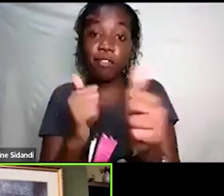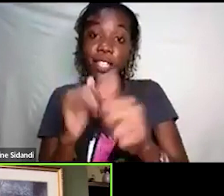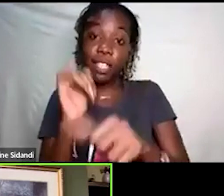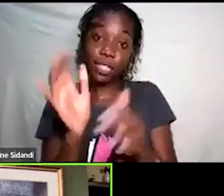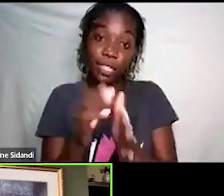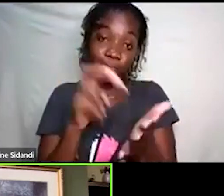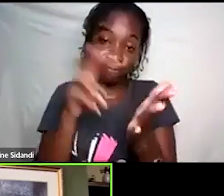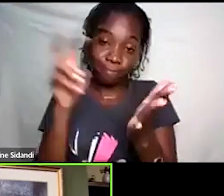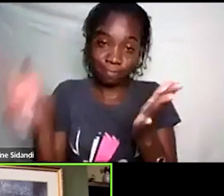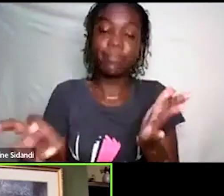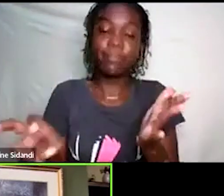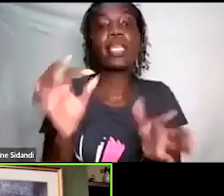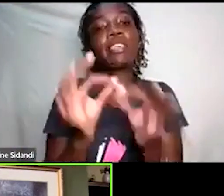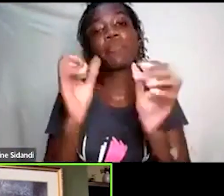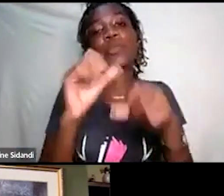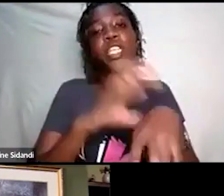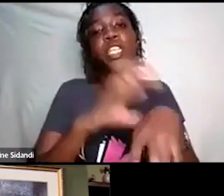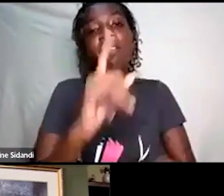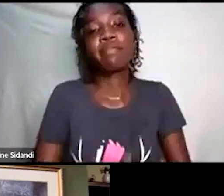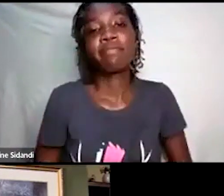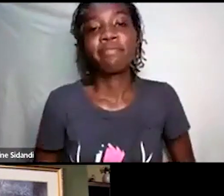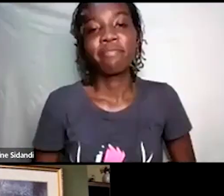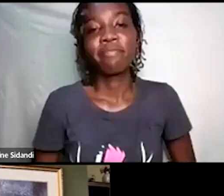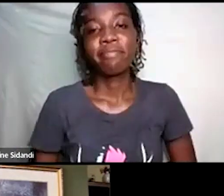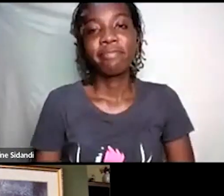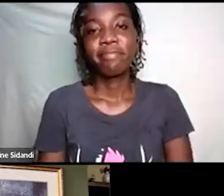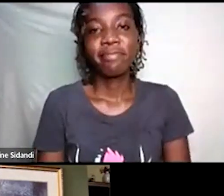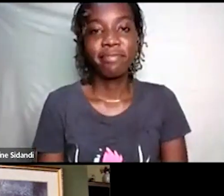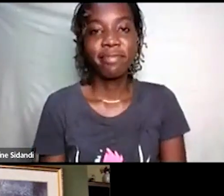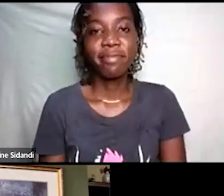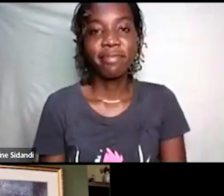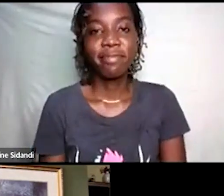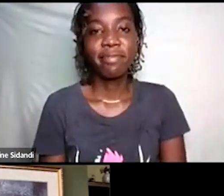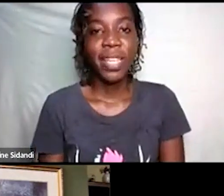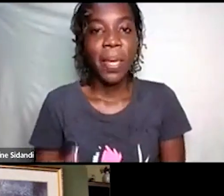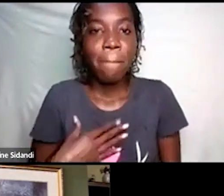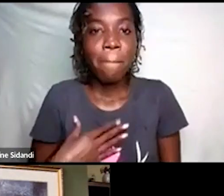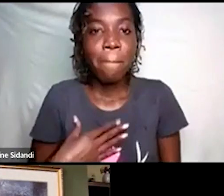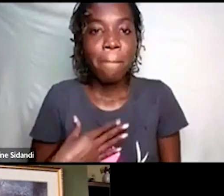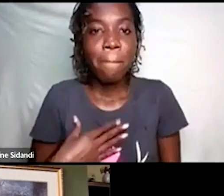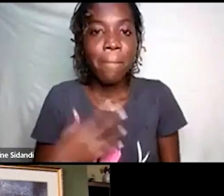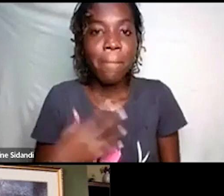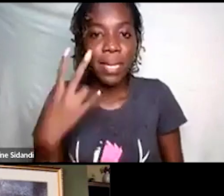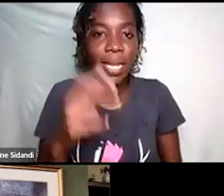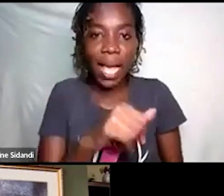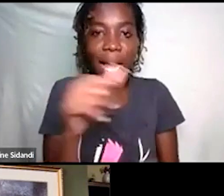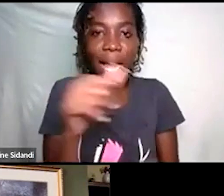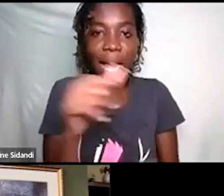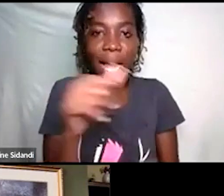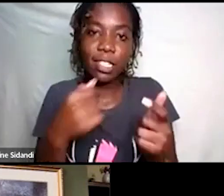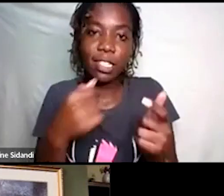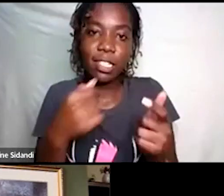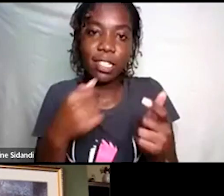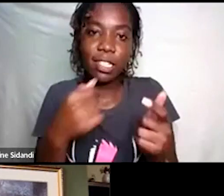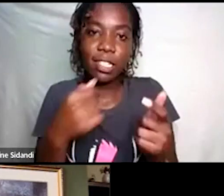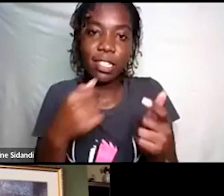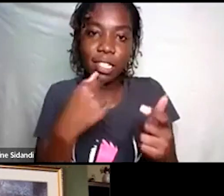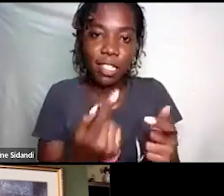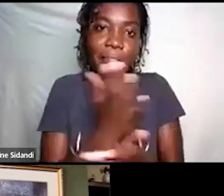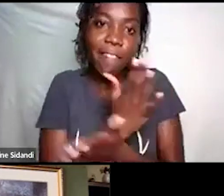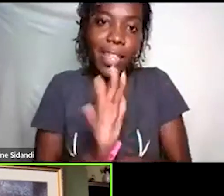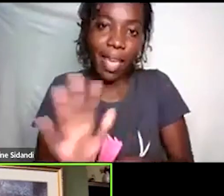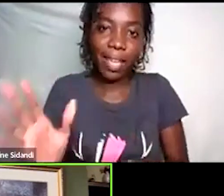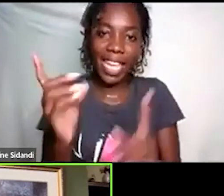can get one. Okay, I've seen a comment by Fiona who says that her friend was dating a